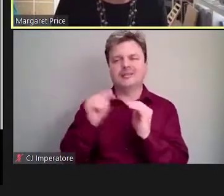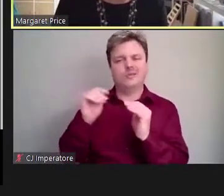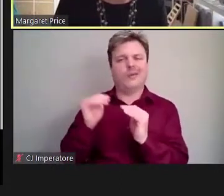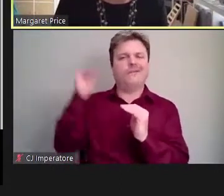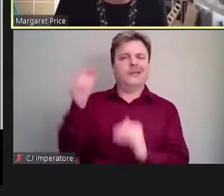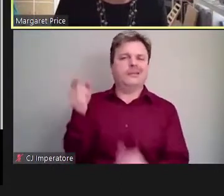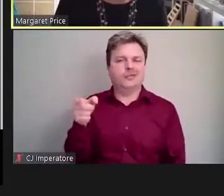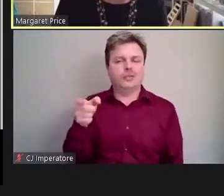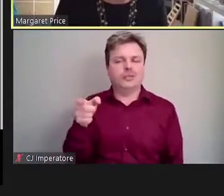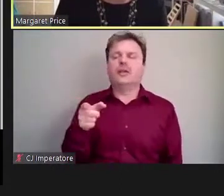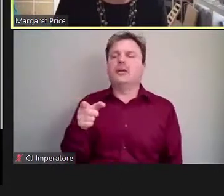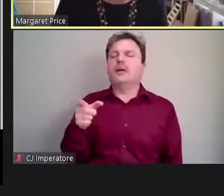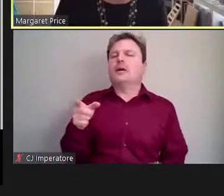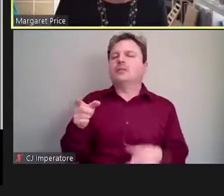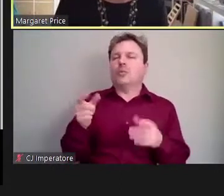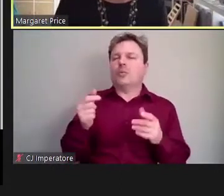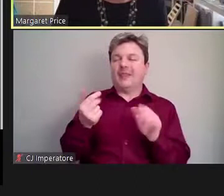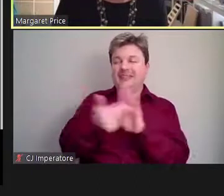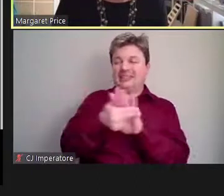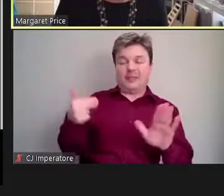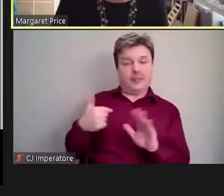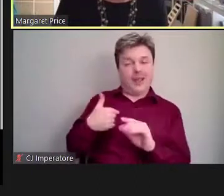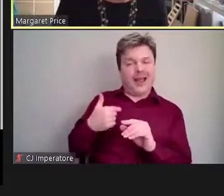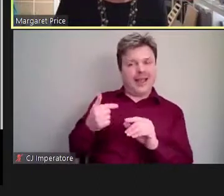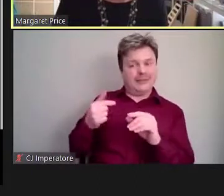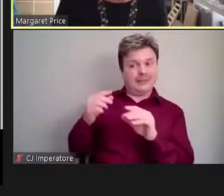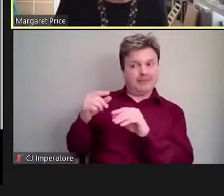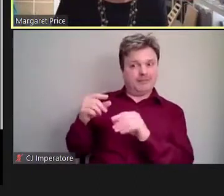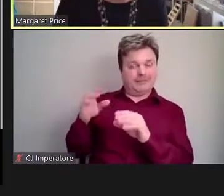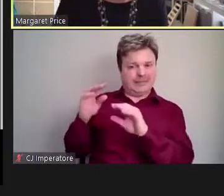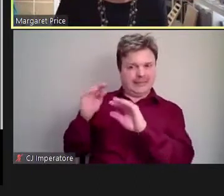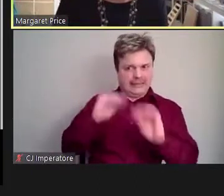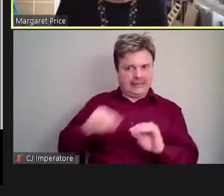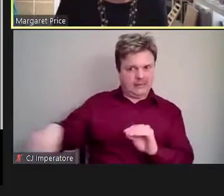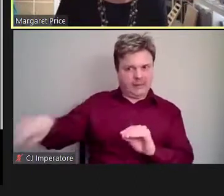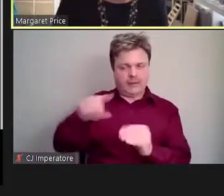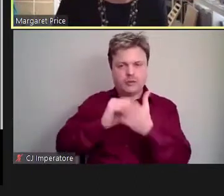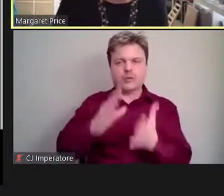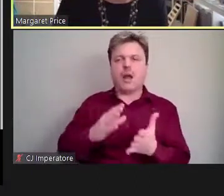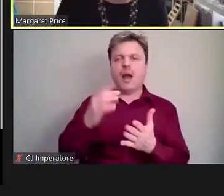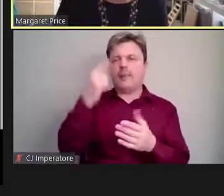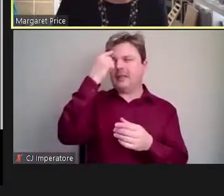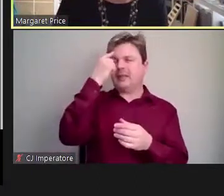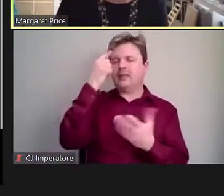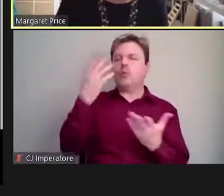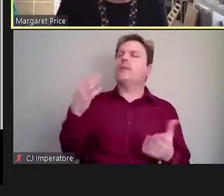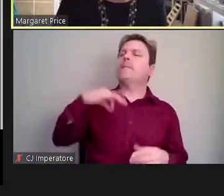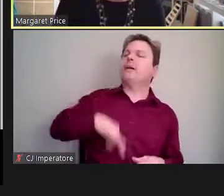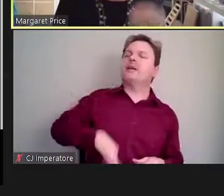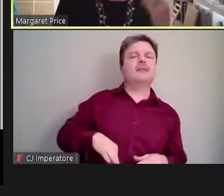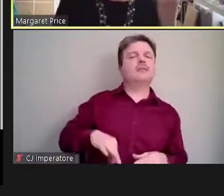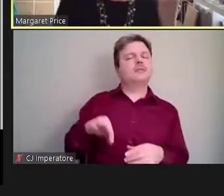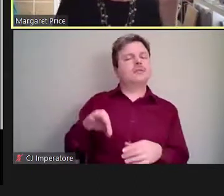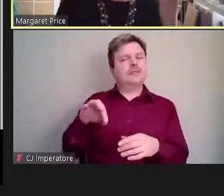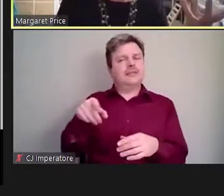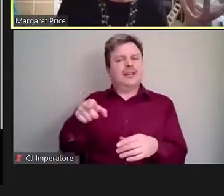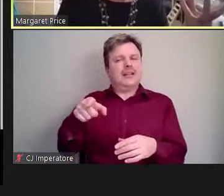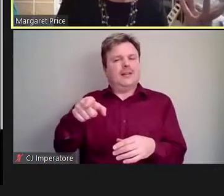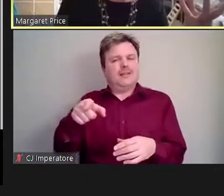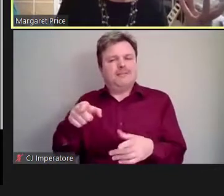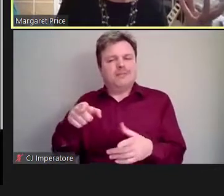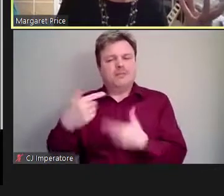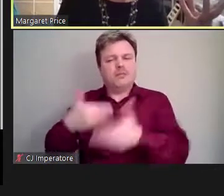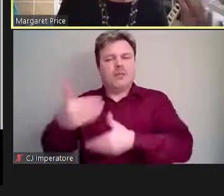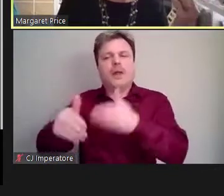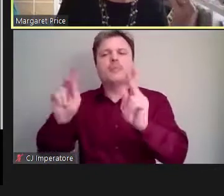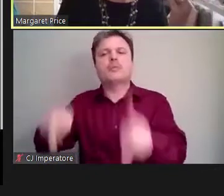question that I often ask about it is, what is the benefit accruing to the person who has this